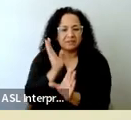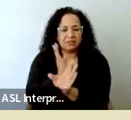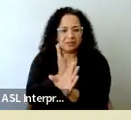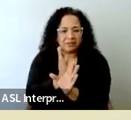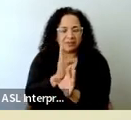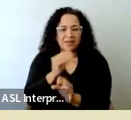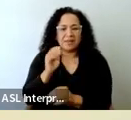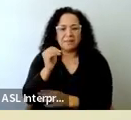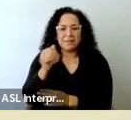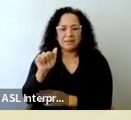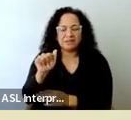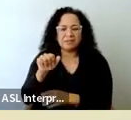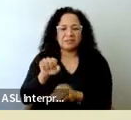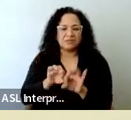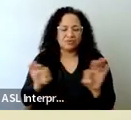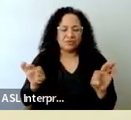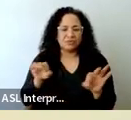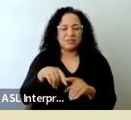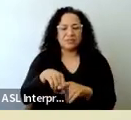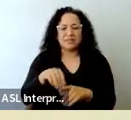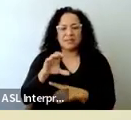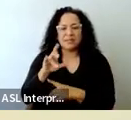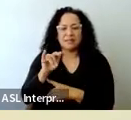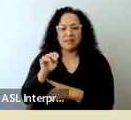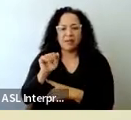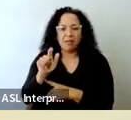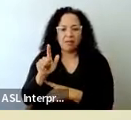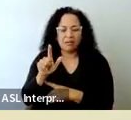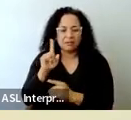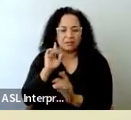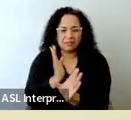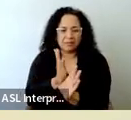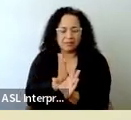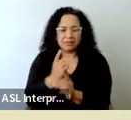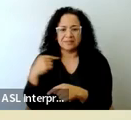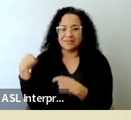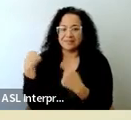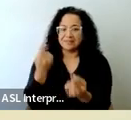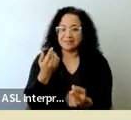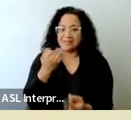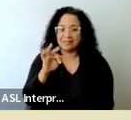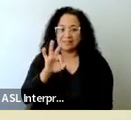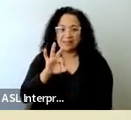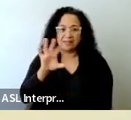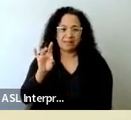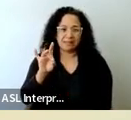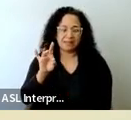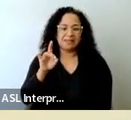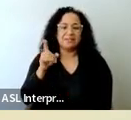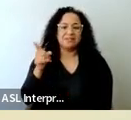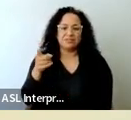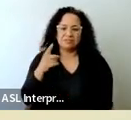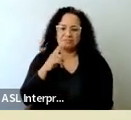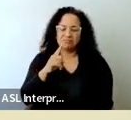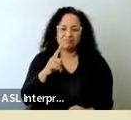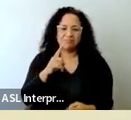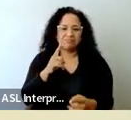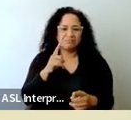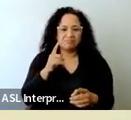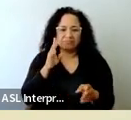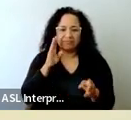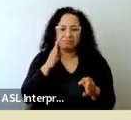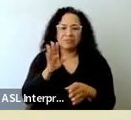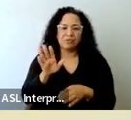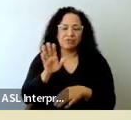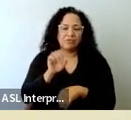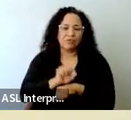Master's degree in Clinical Psychology. Since 1998, she has dedicated her career to working